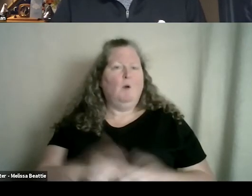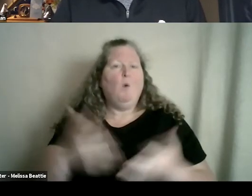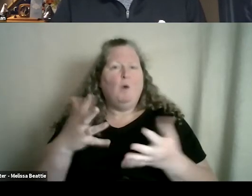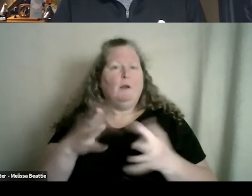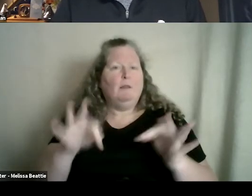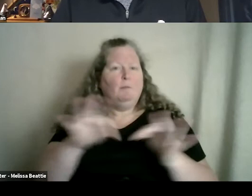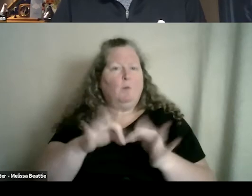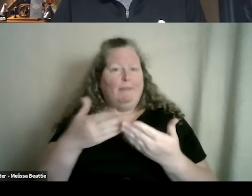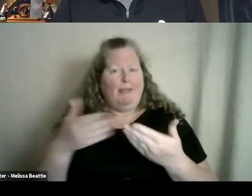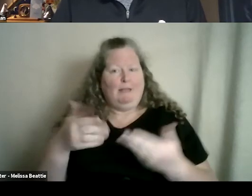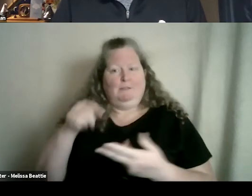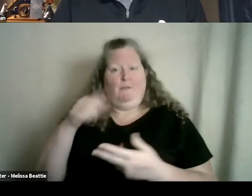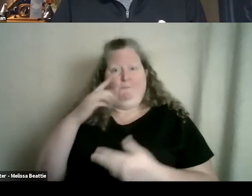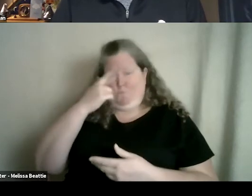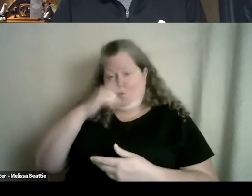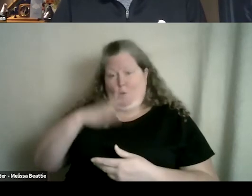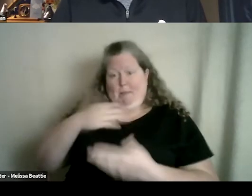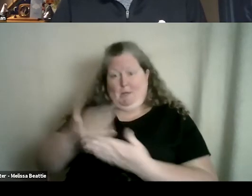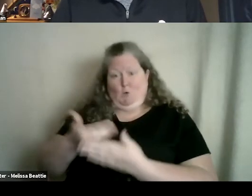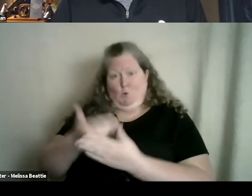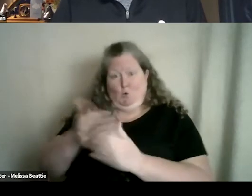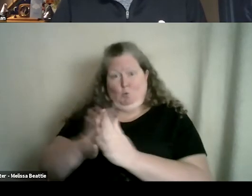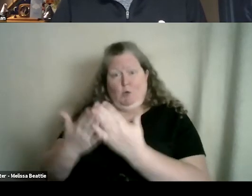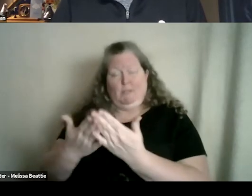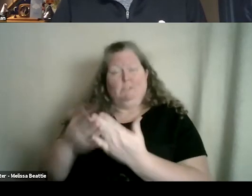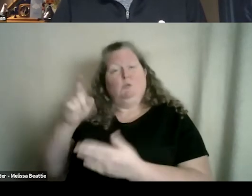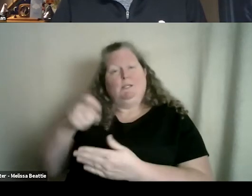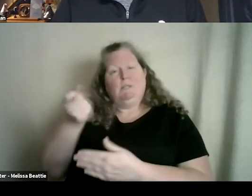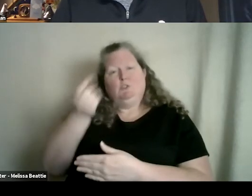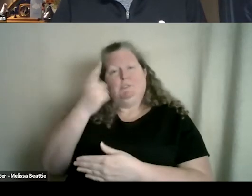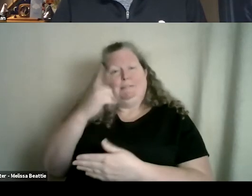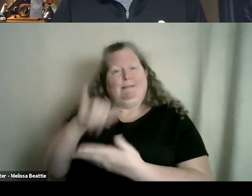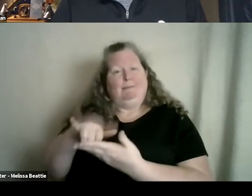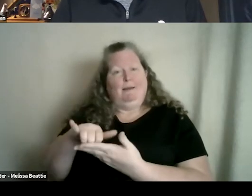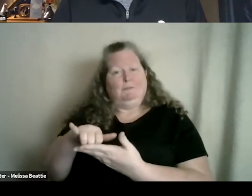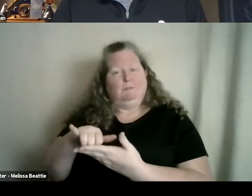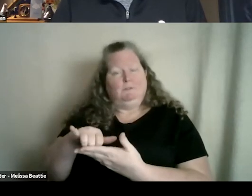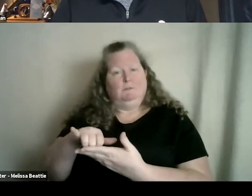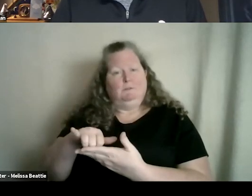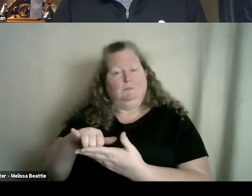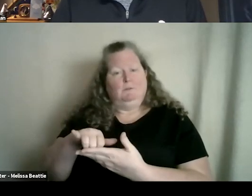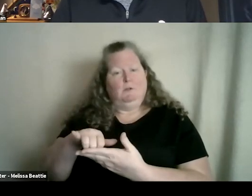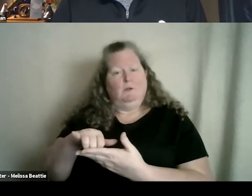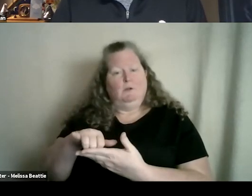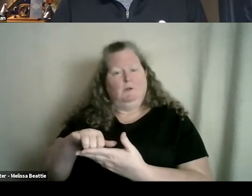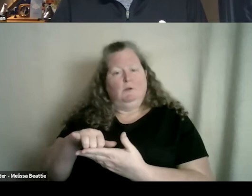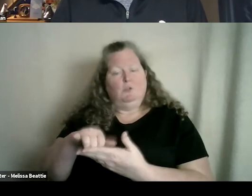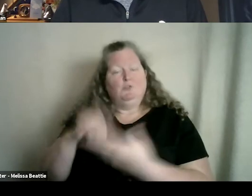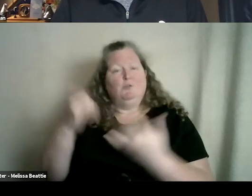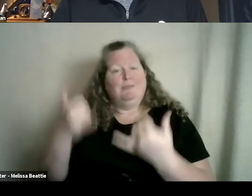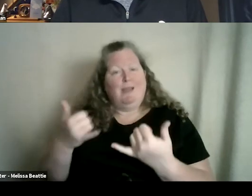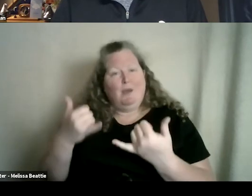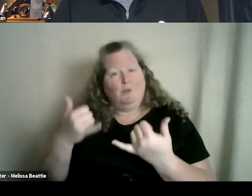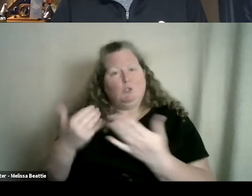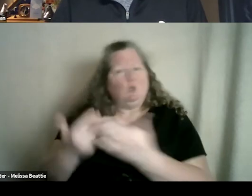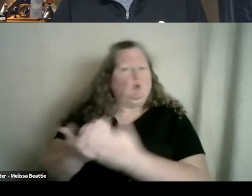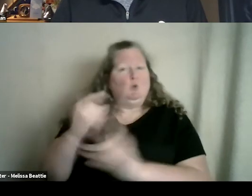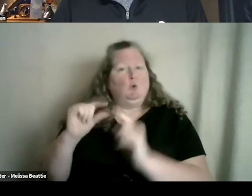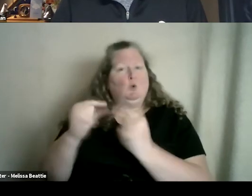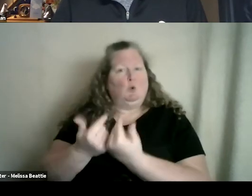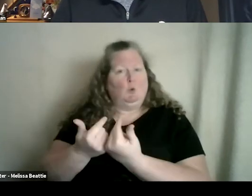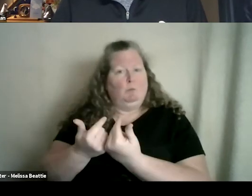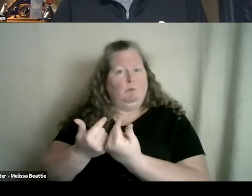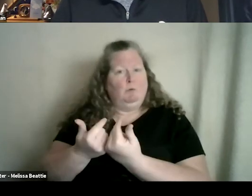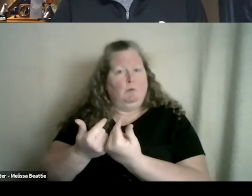this book is to understand that you need to handshake now with yet another group of stakeholders, the privacy